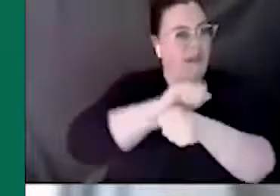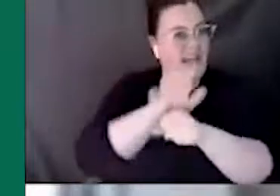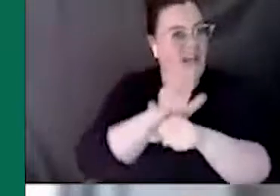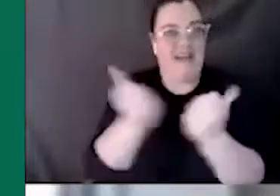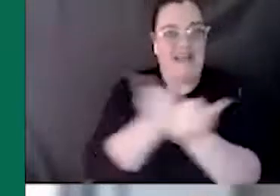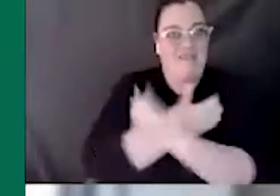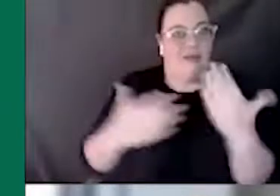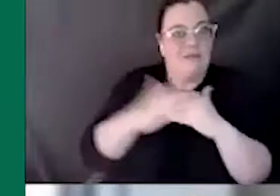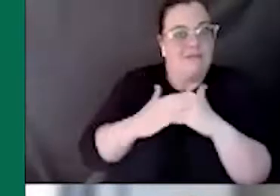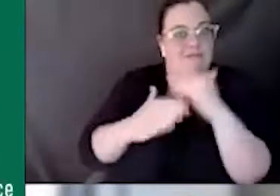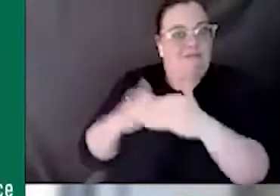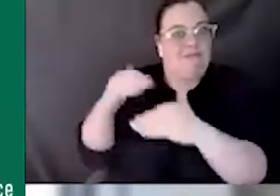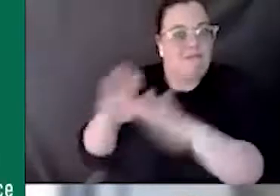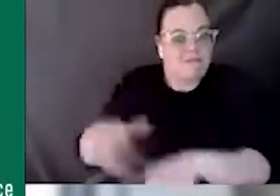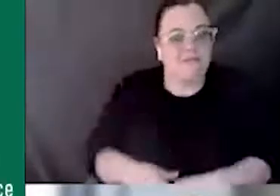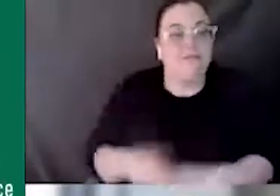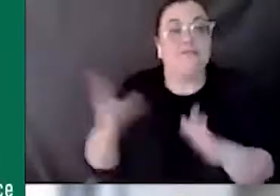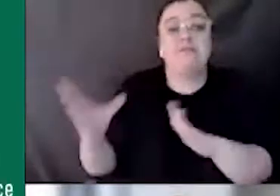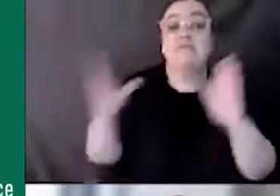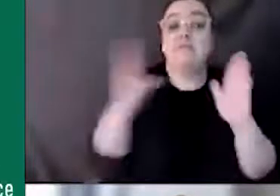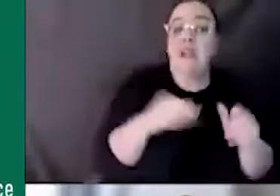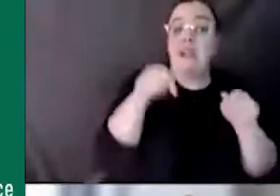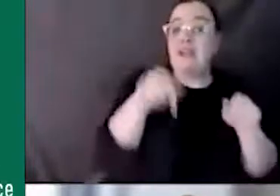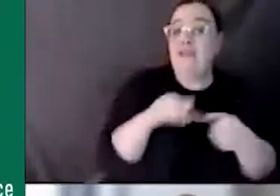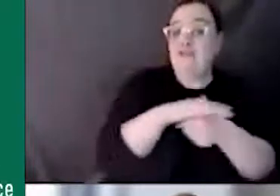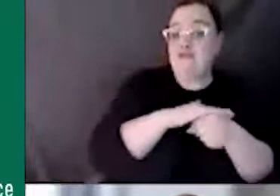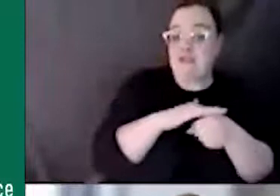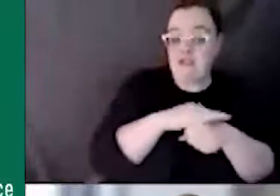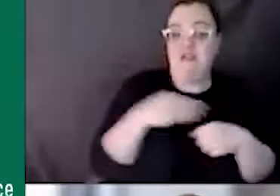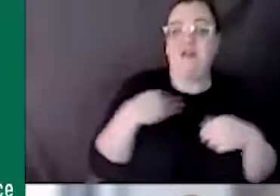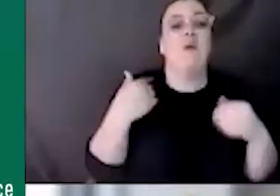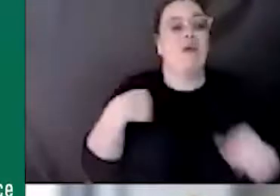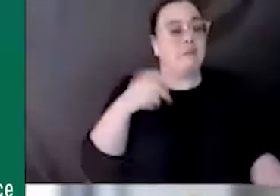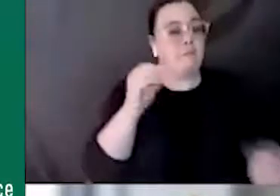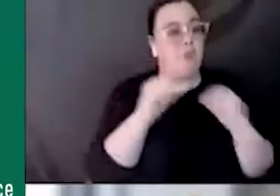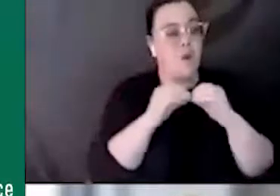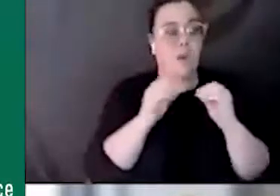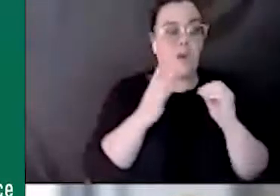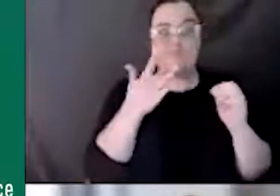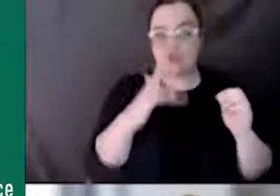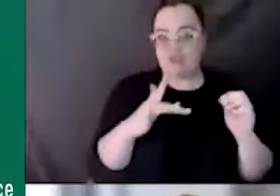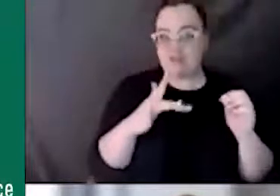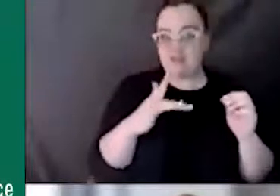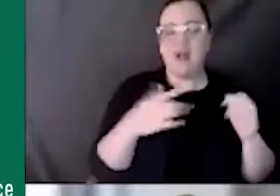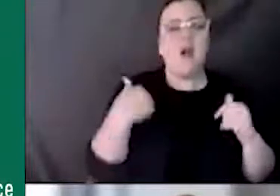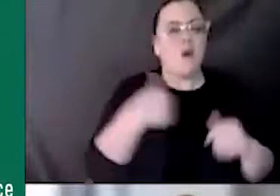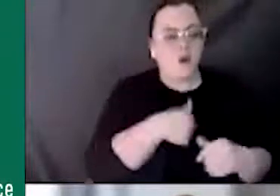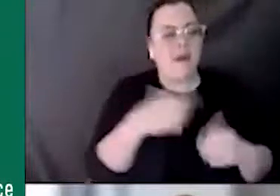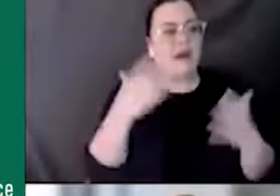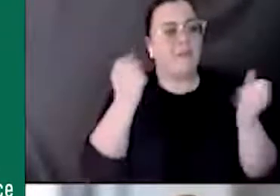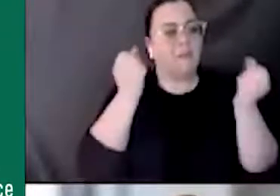home, closer back in our region where we've been more fortunate during this period, we still had a great number of